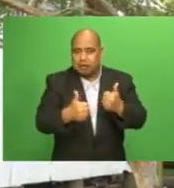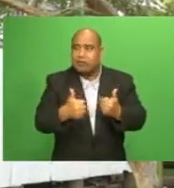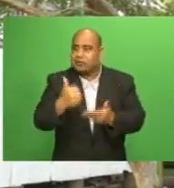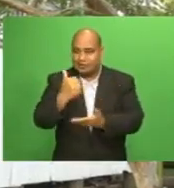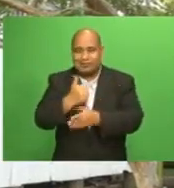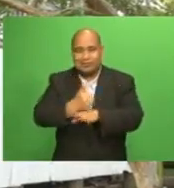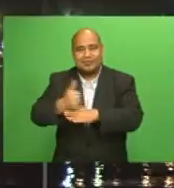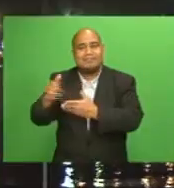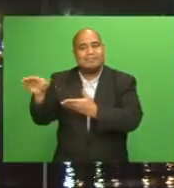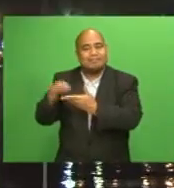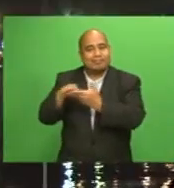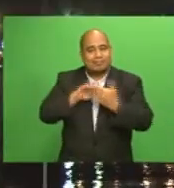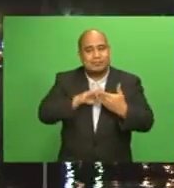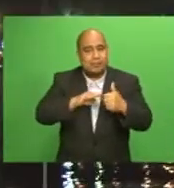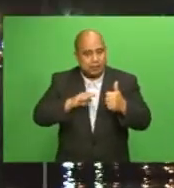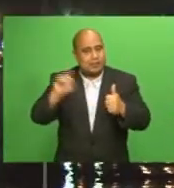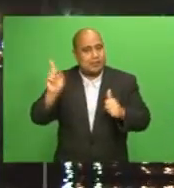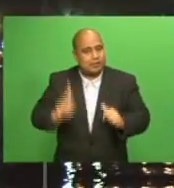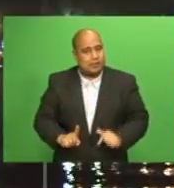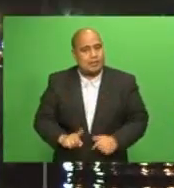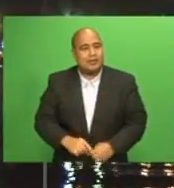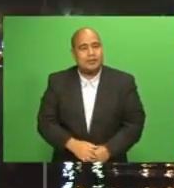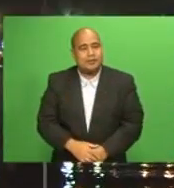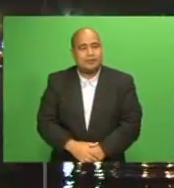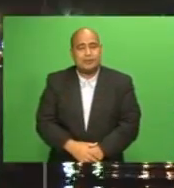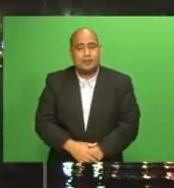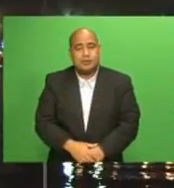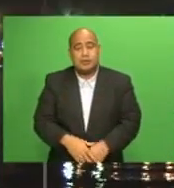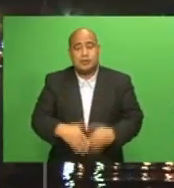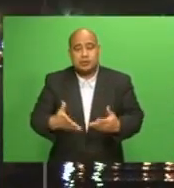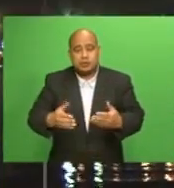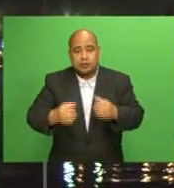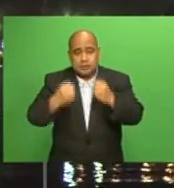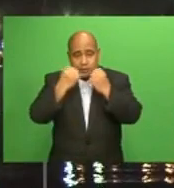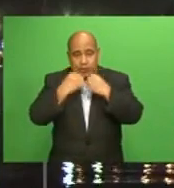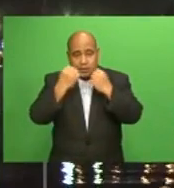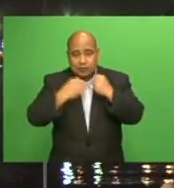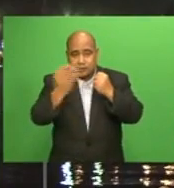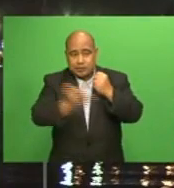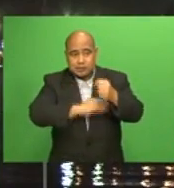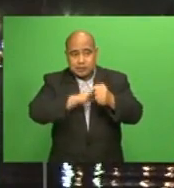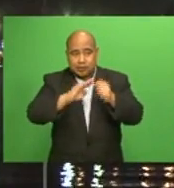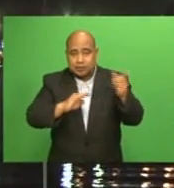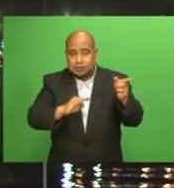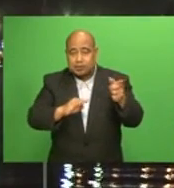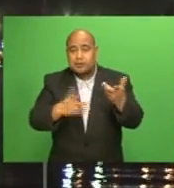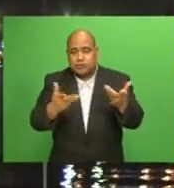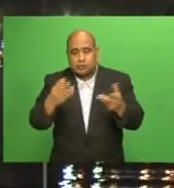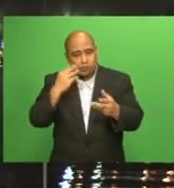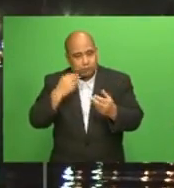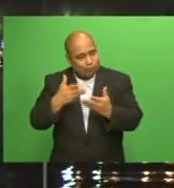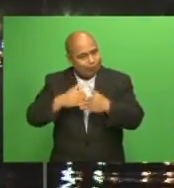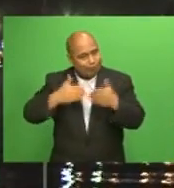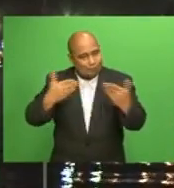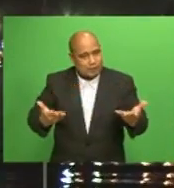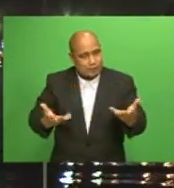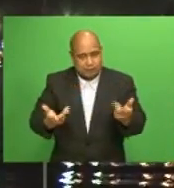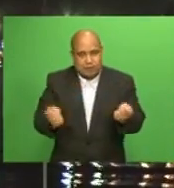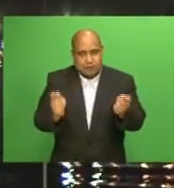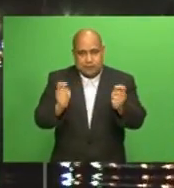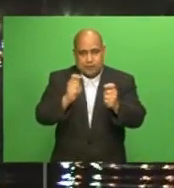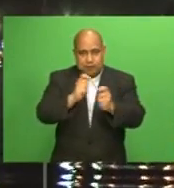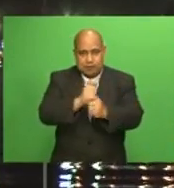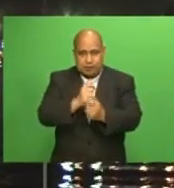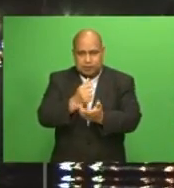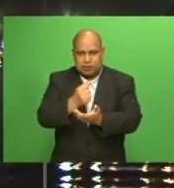having electricity. The sugarcane industry needs to be restructured to support the economy and match the new normal.